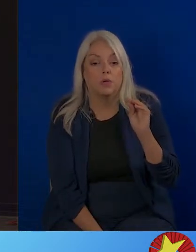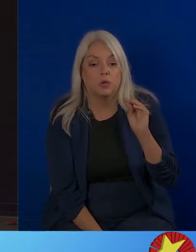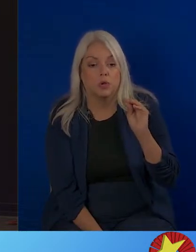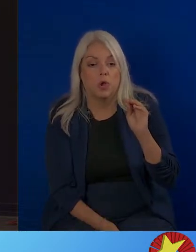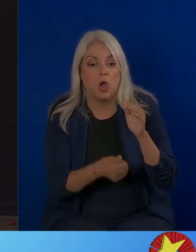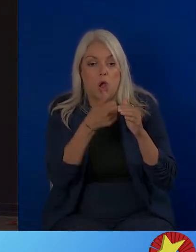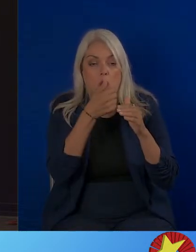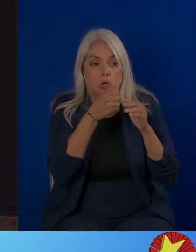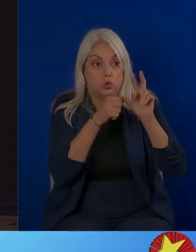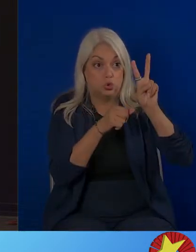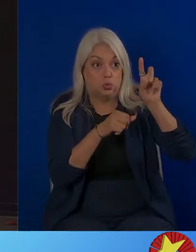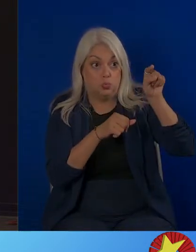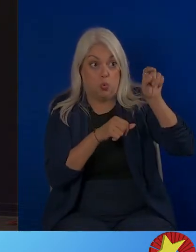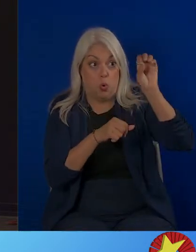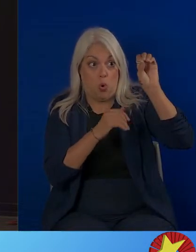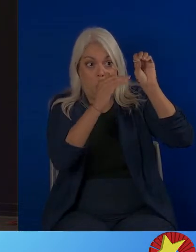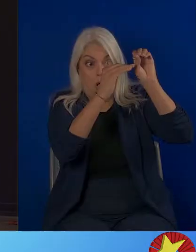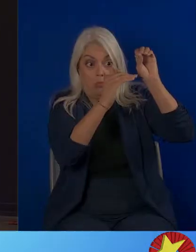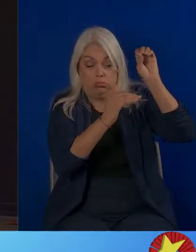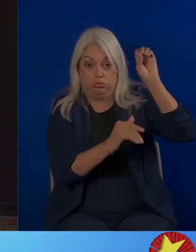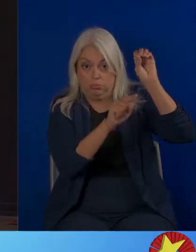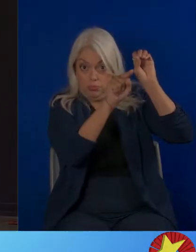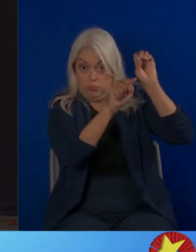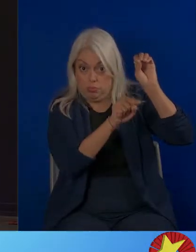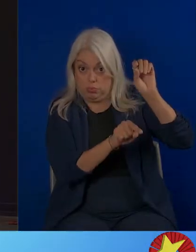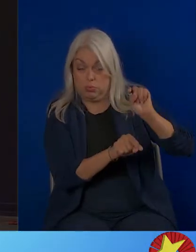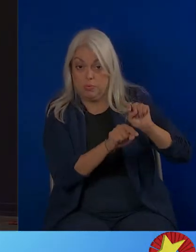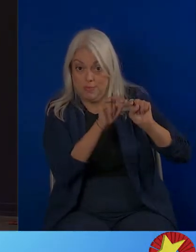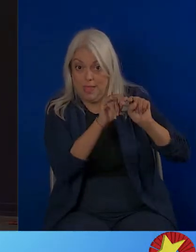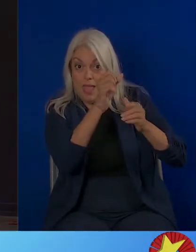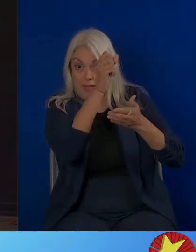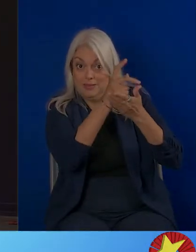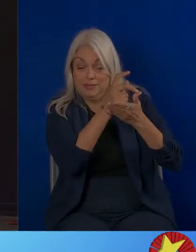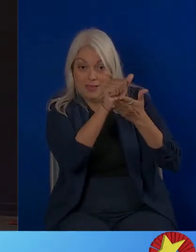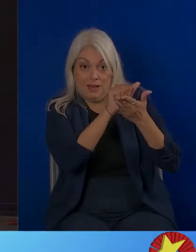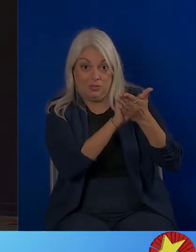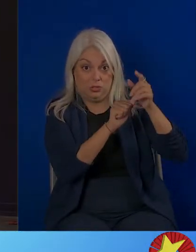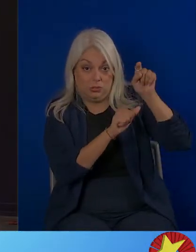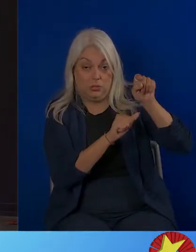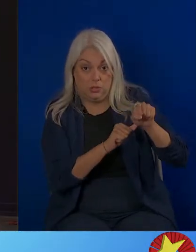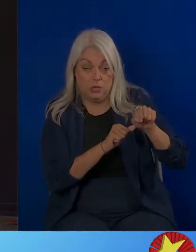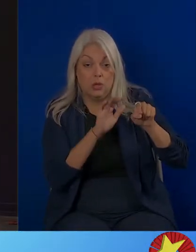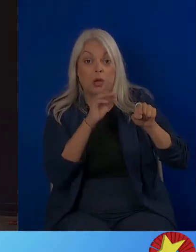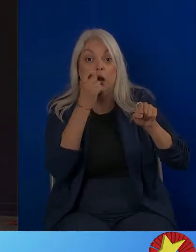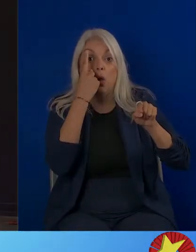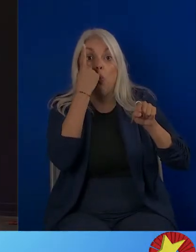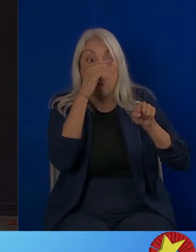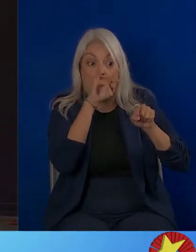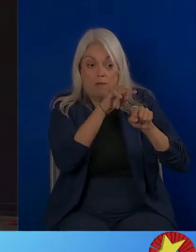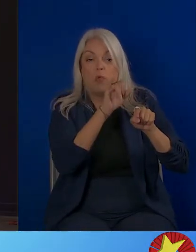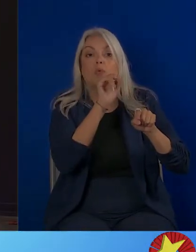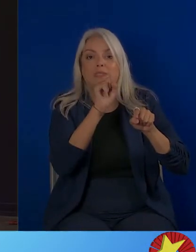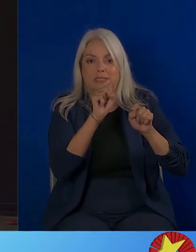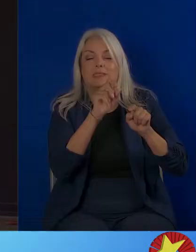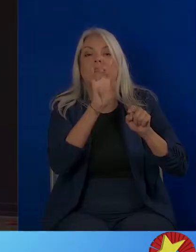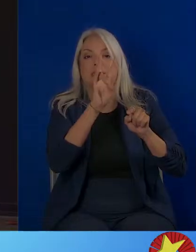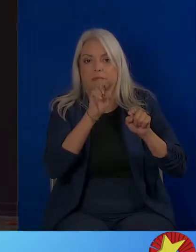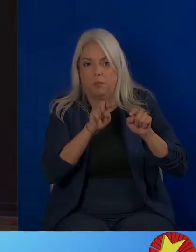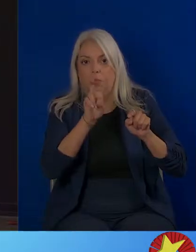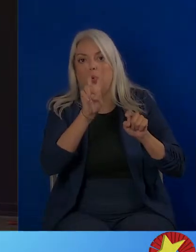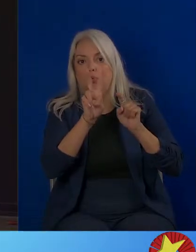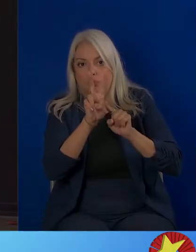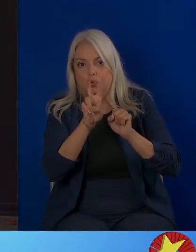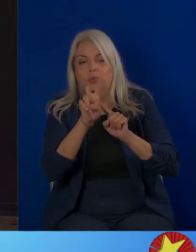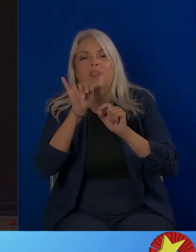under 2.0. So those are the items on the consent agenda. One of those is 7.2, which contains